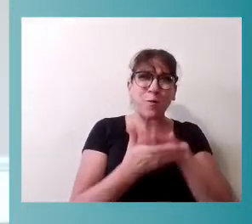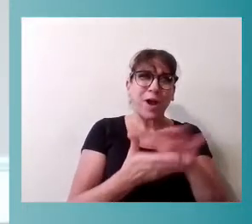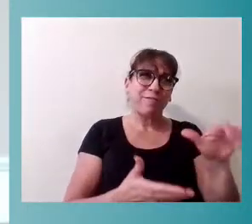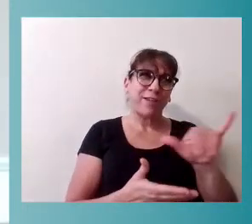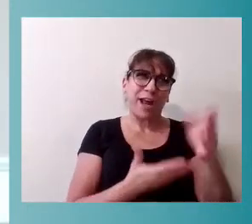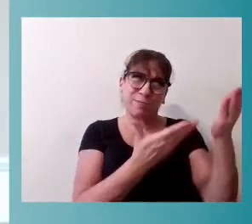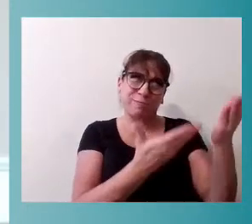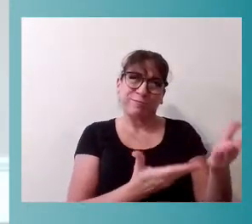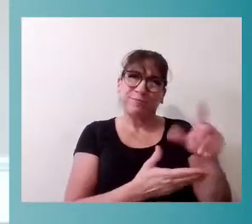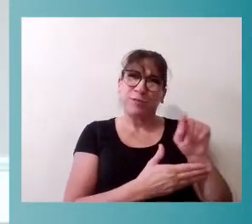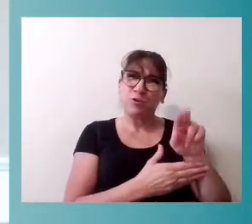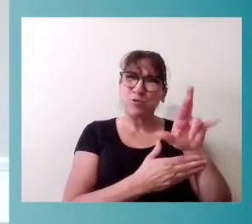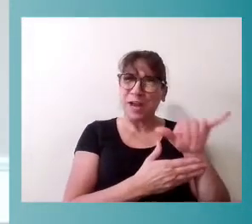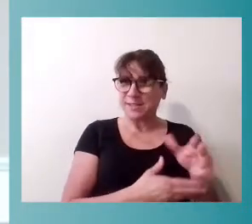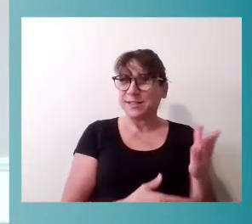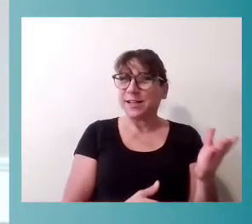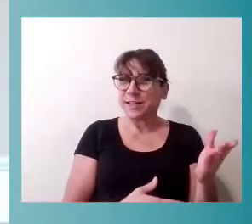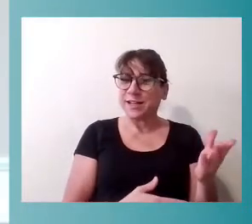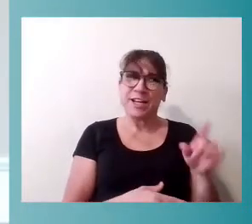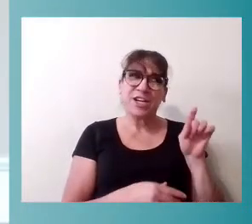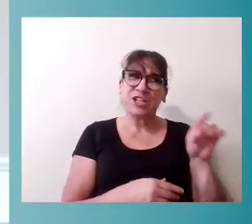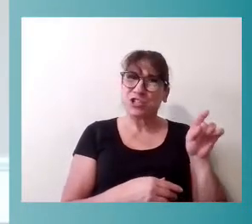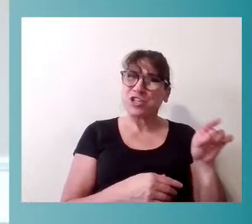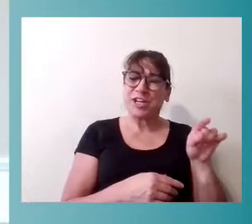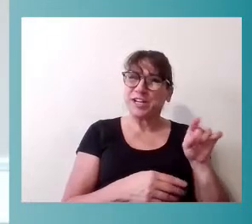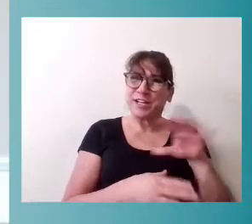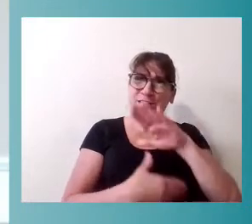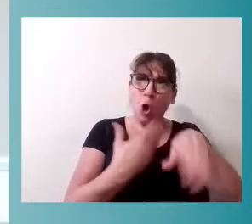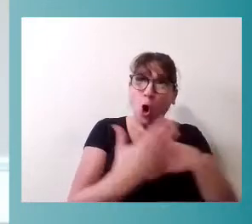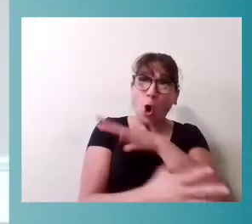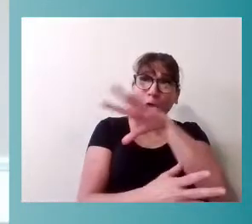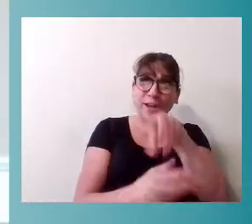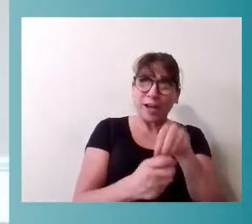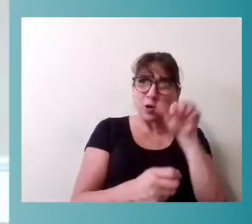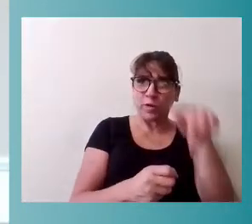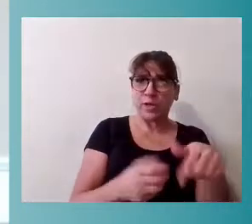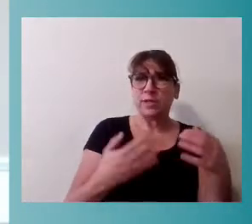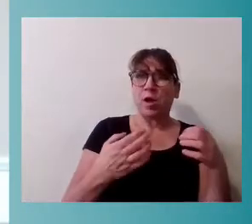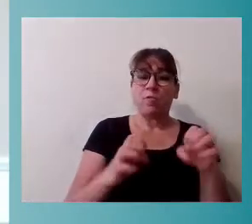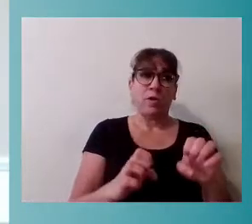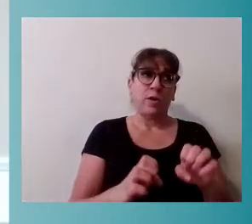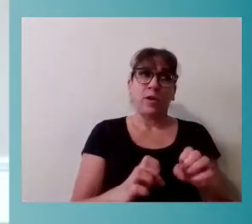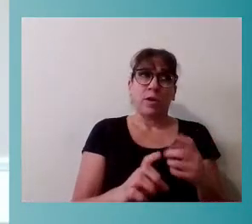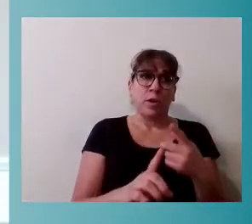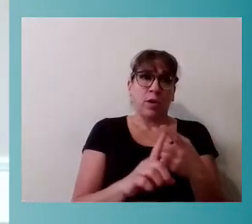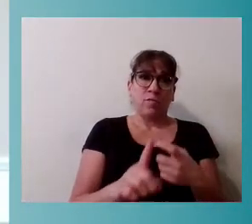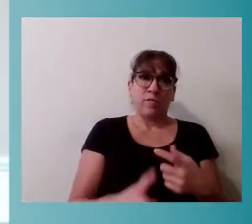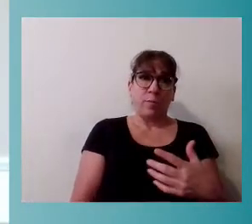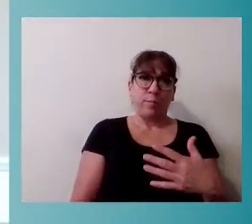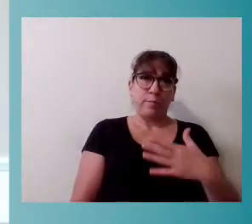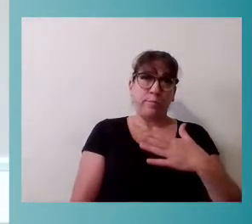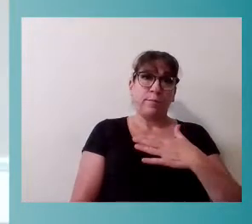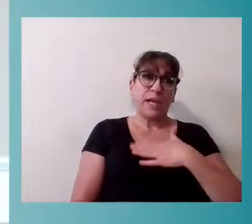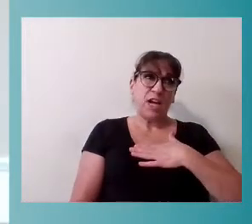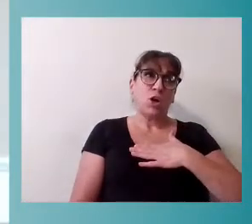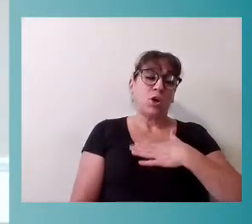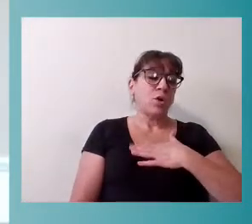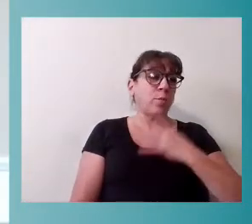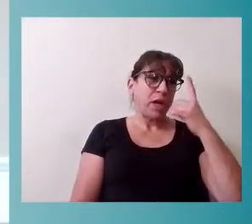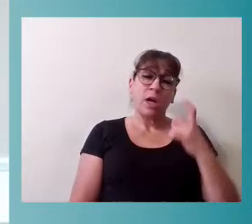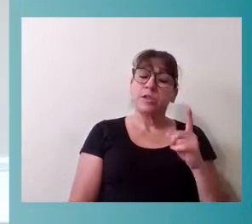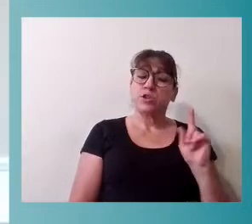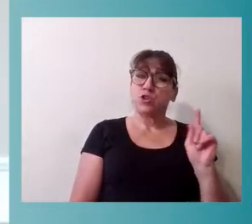Tracey. Like, she is all in on this effort. It comes right from here because